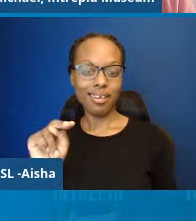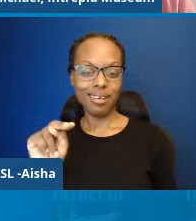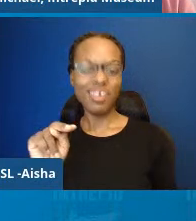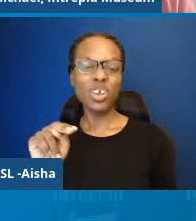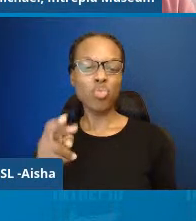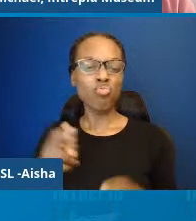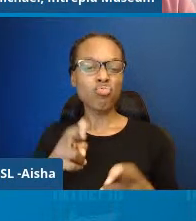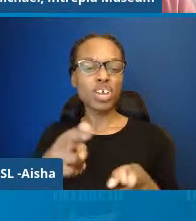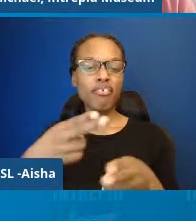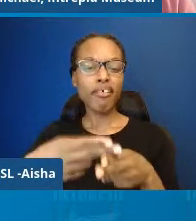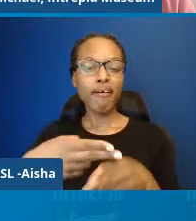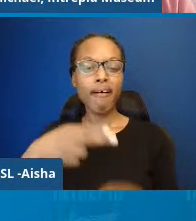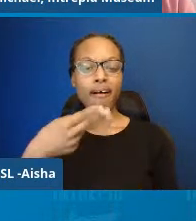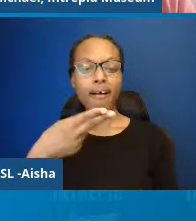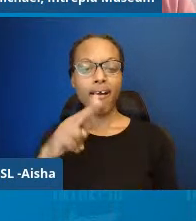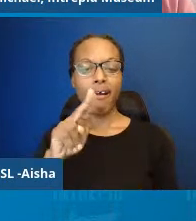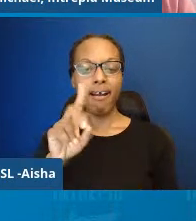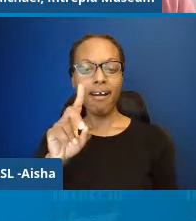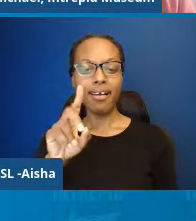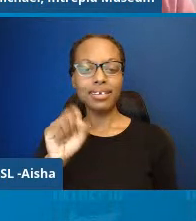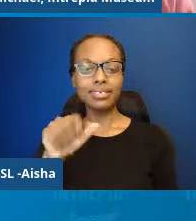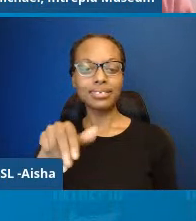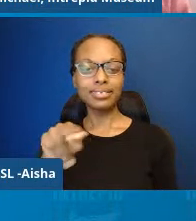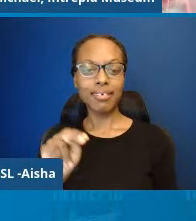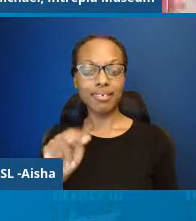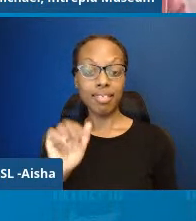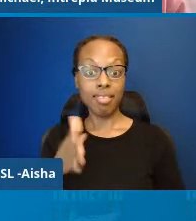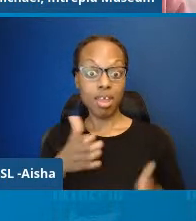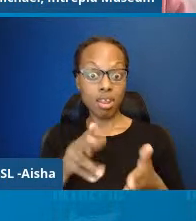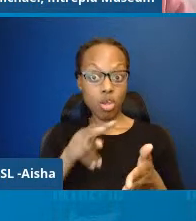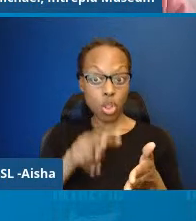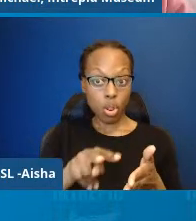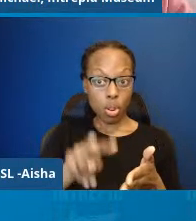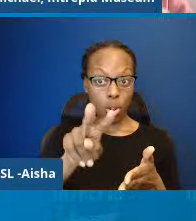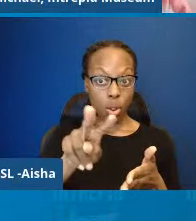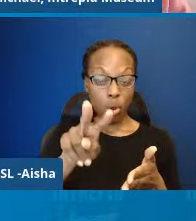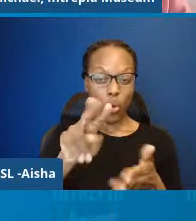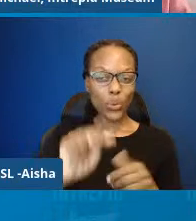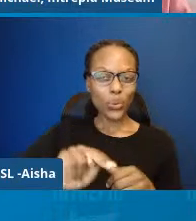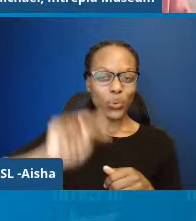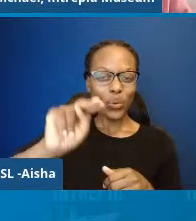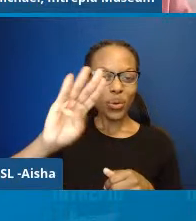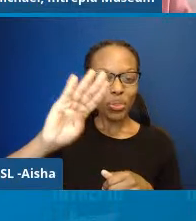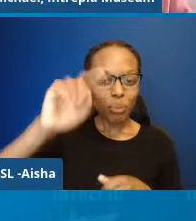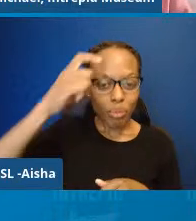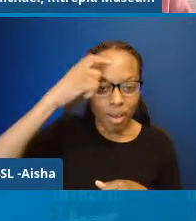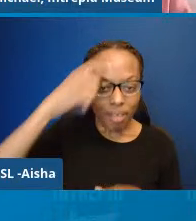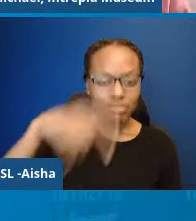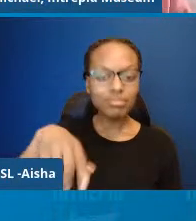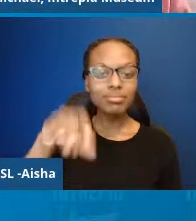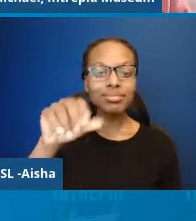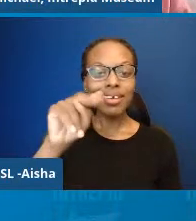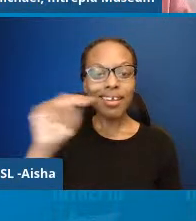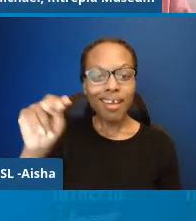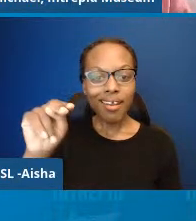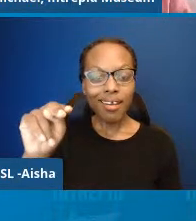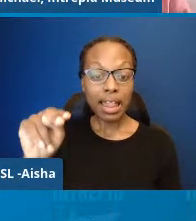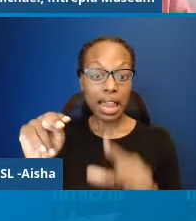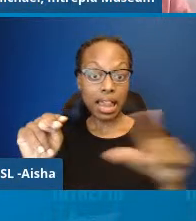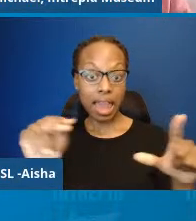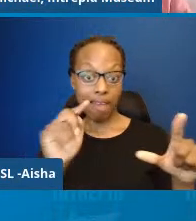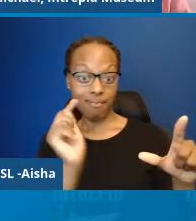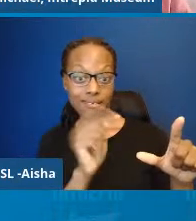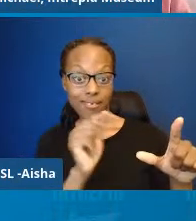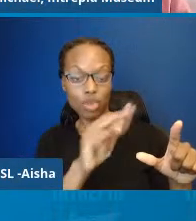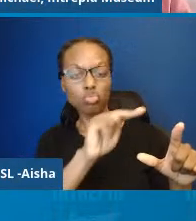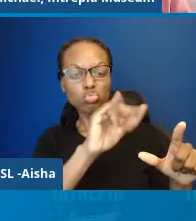It's looking up north towards the Bronx and Connecticut. On the left side, you have the